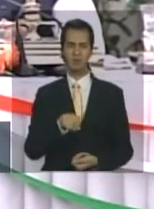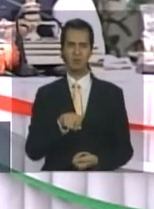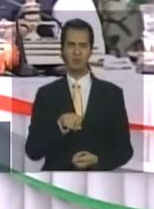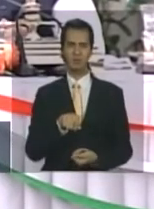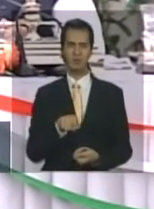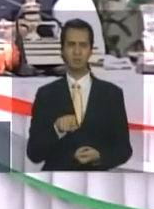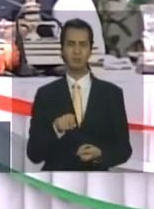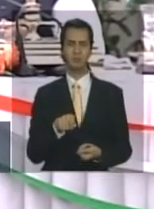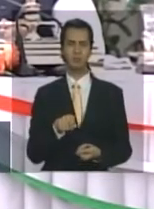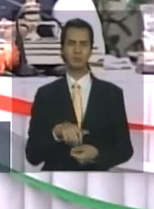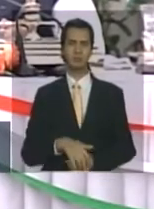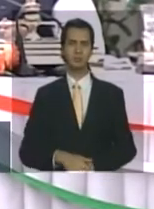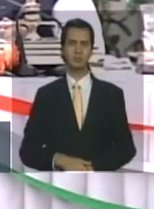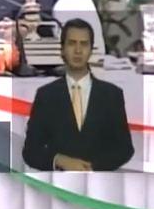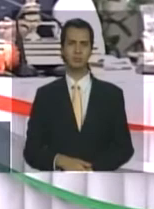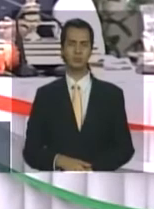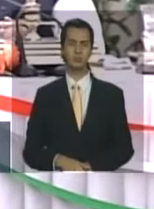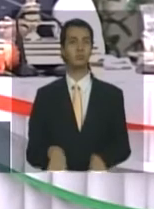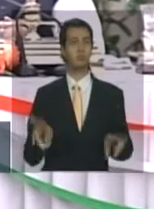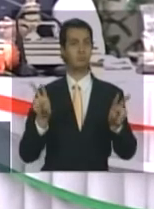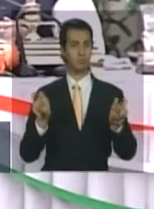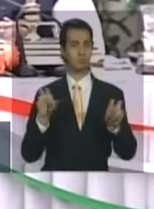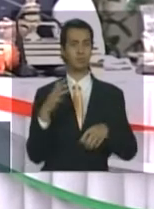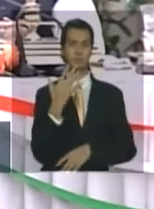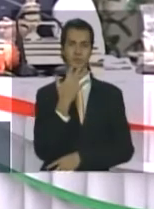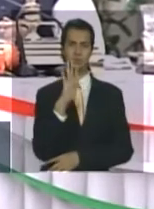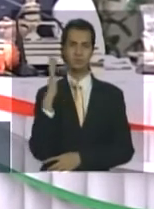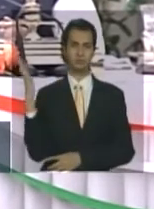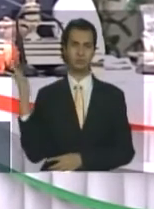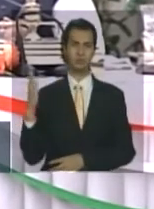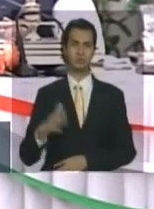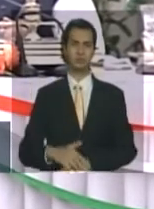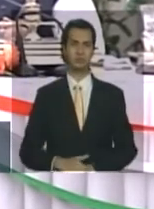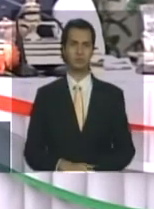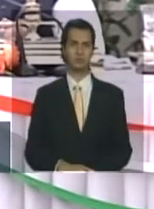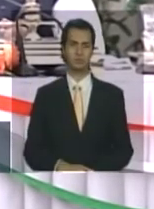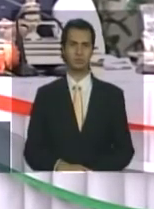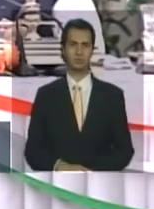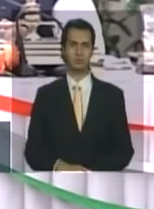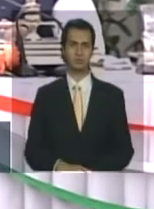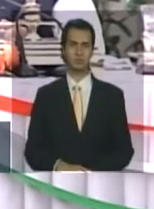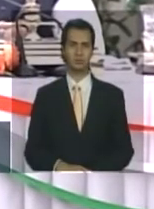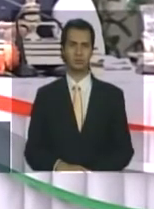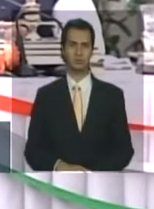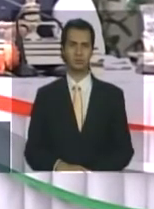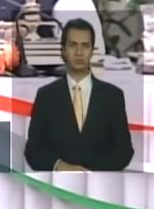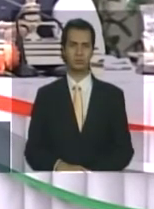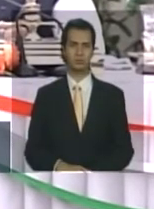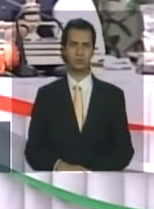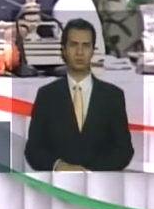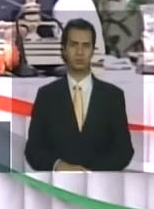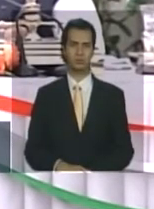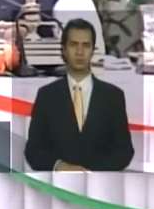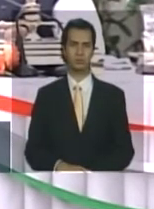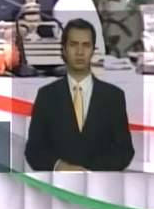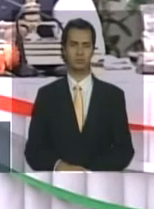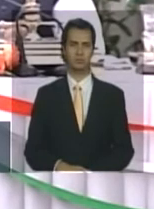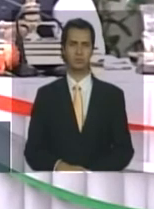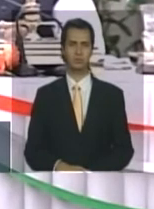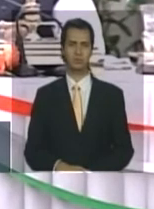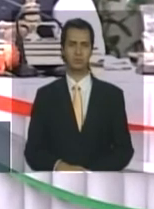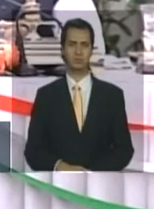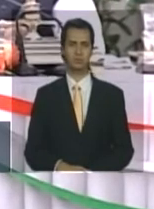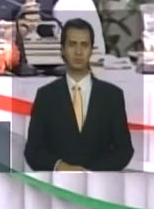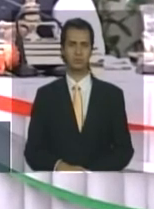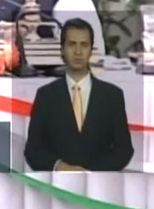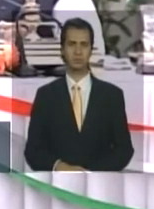conferências internacionais sobre meio ambiente. on the environment, or rather on the sustainable development arena, Brazil and India